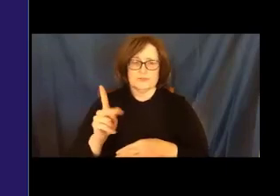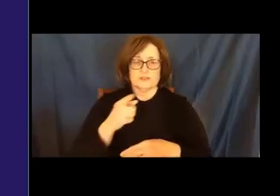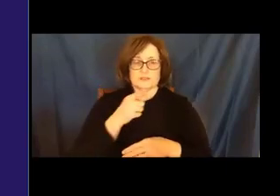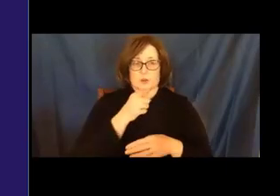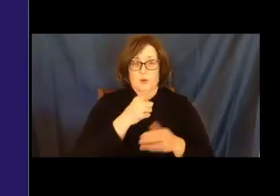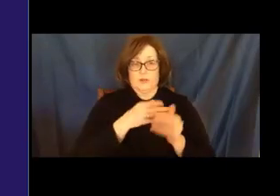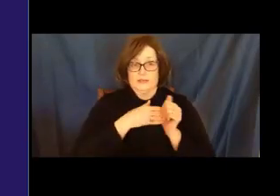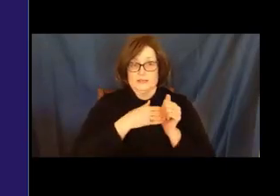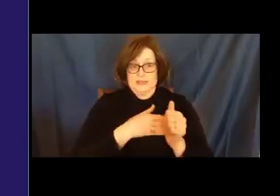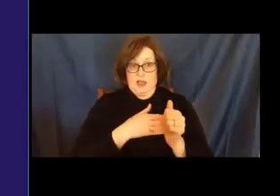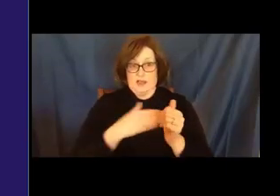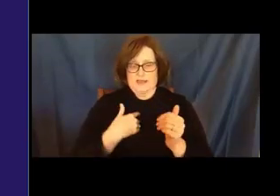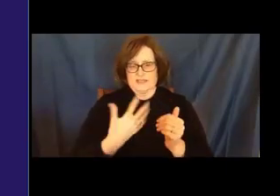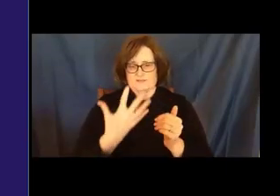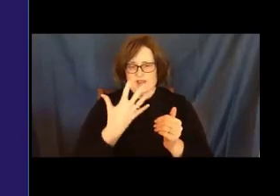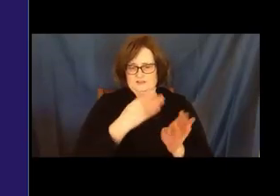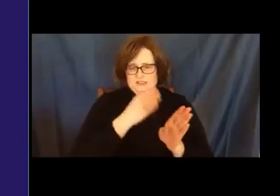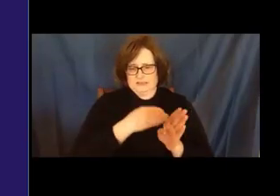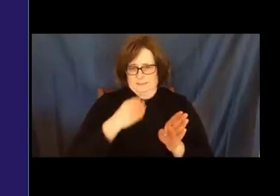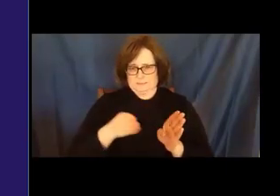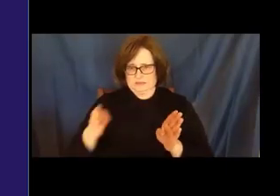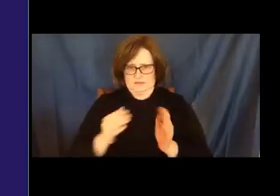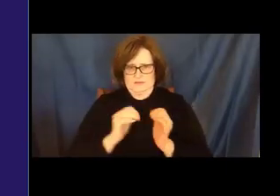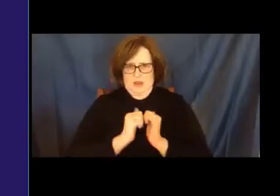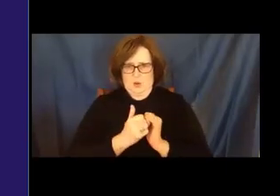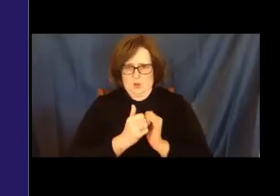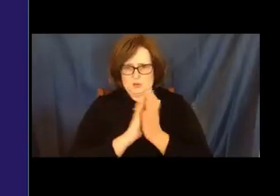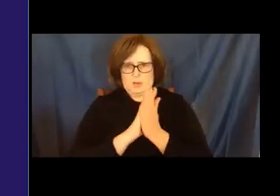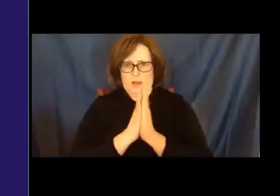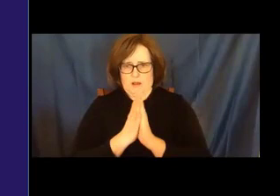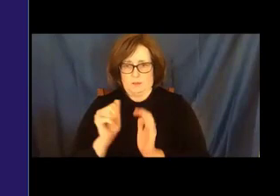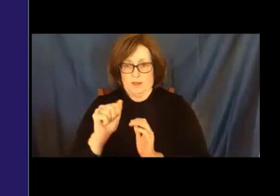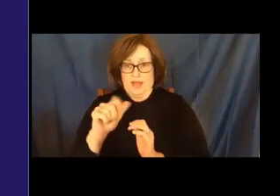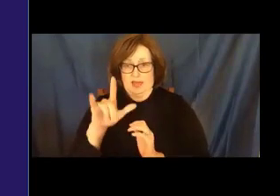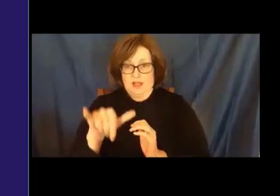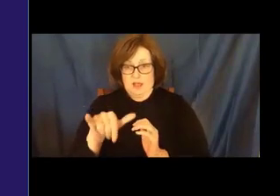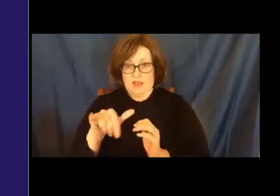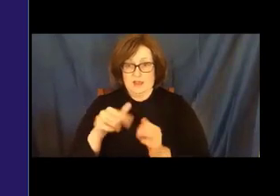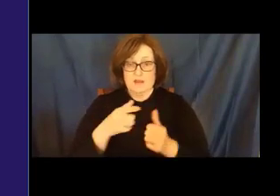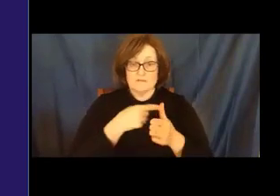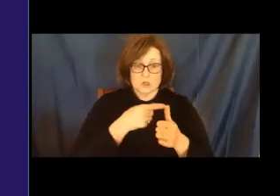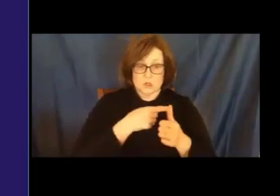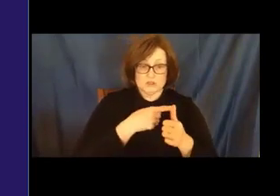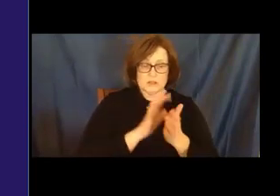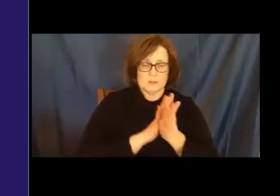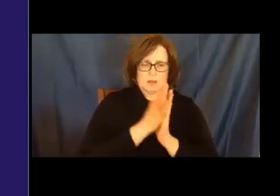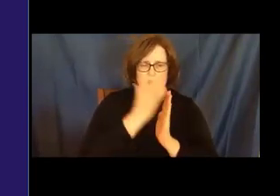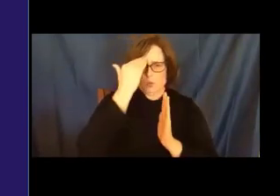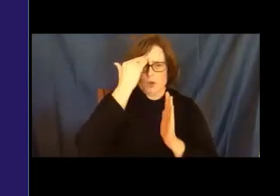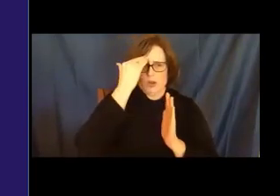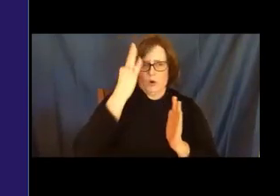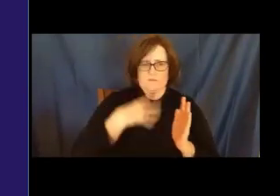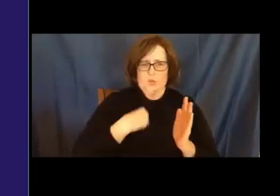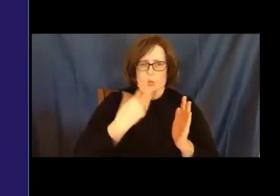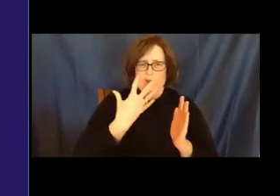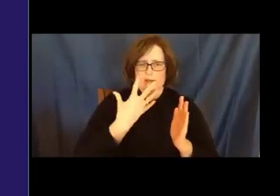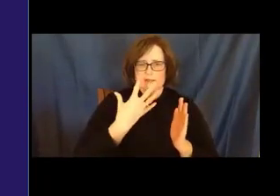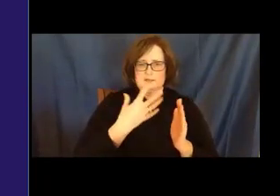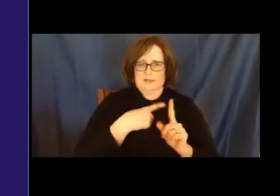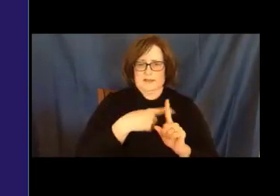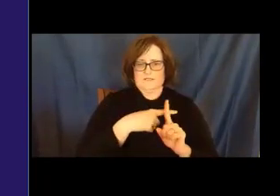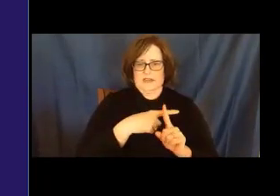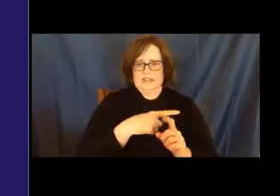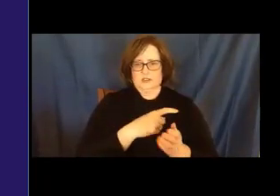to becoming an ally. The first step is to become conscious of white advantage. When many of us think